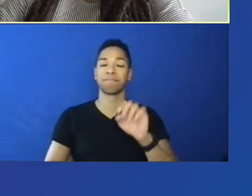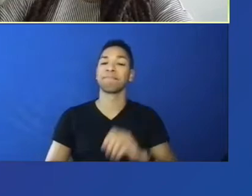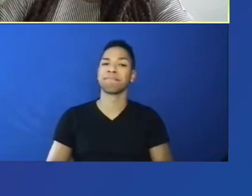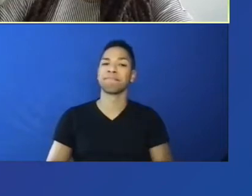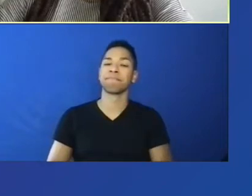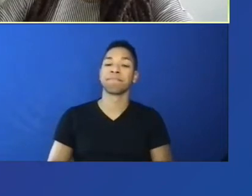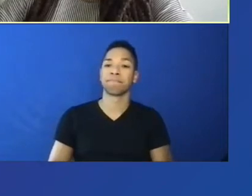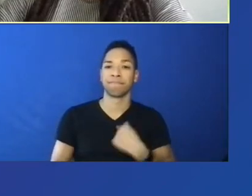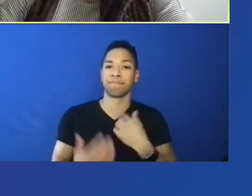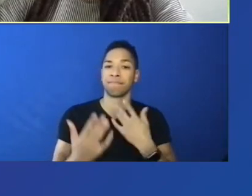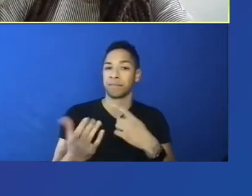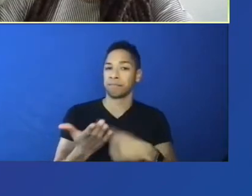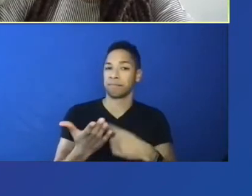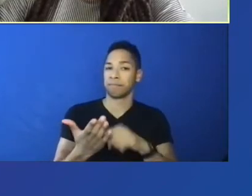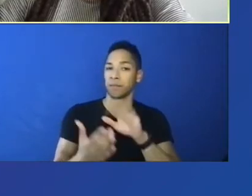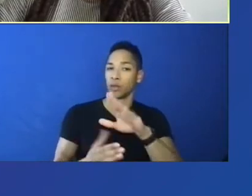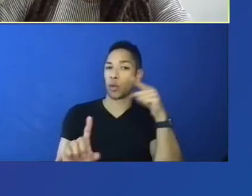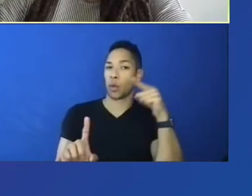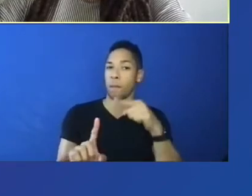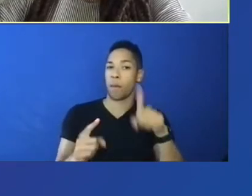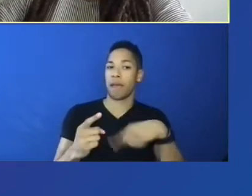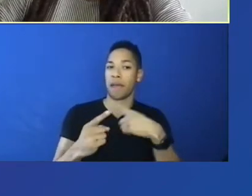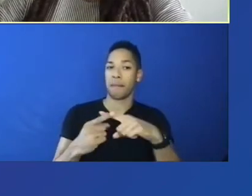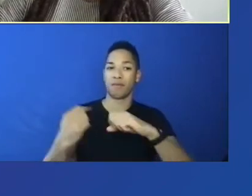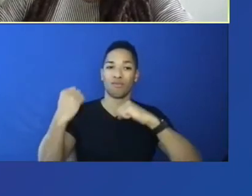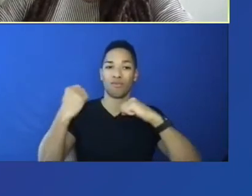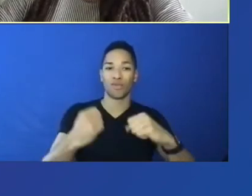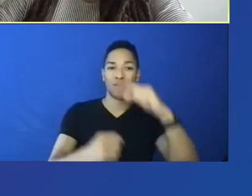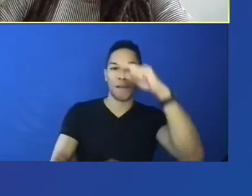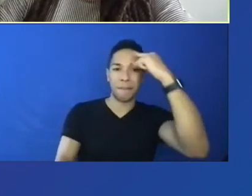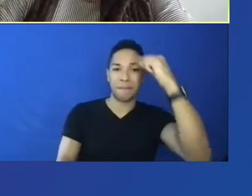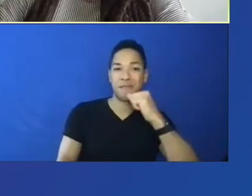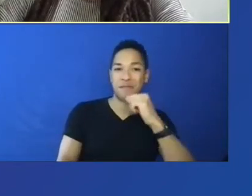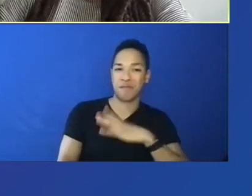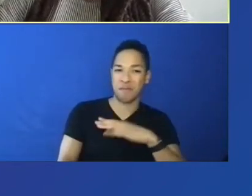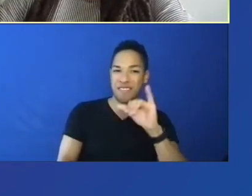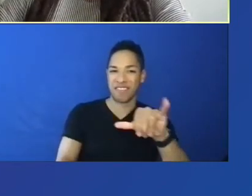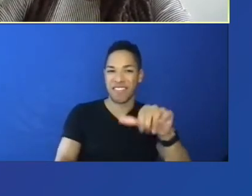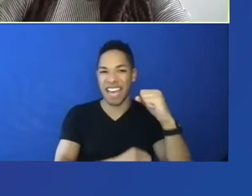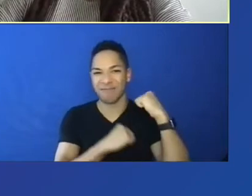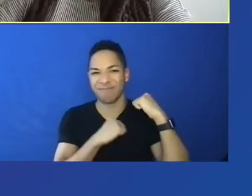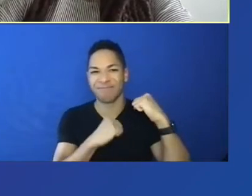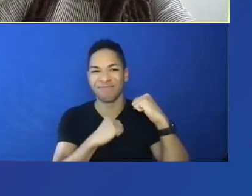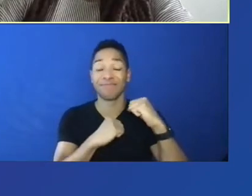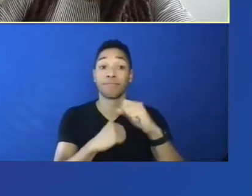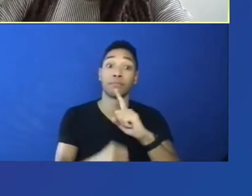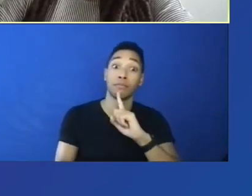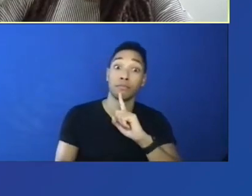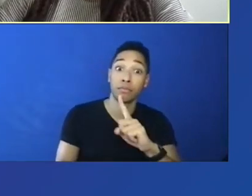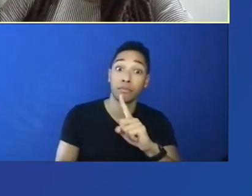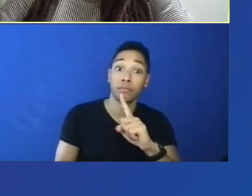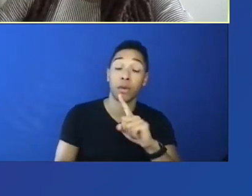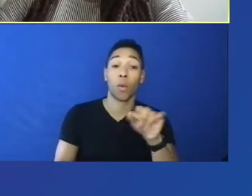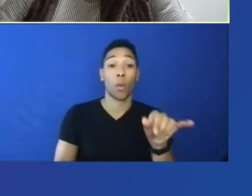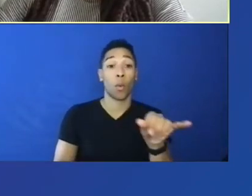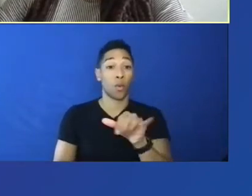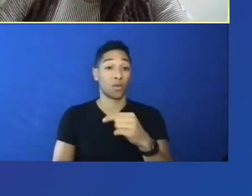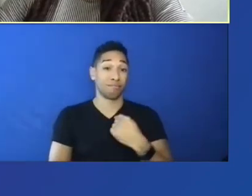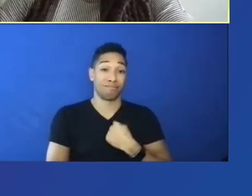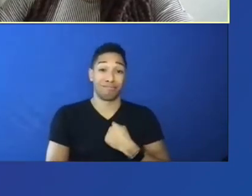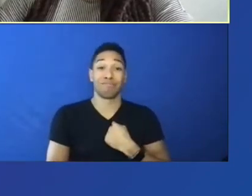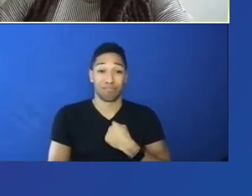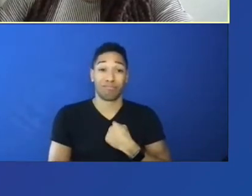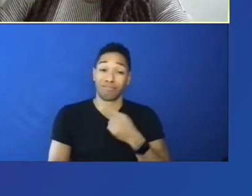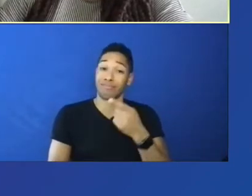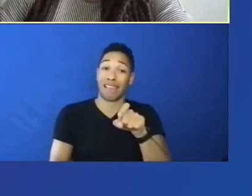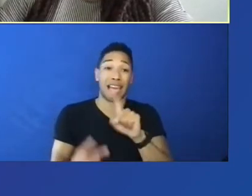about the strong Black woman trope, because it's very real. And I've also had to take some time, though, to